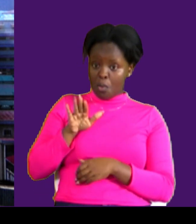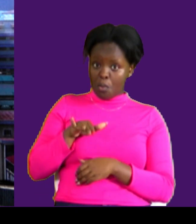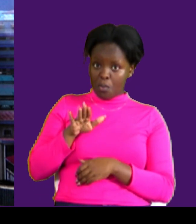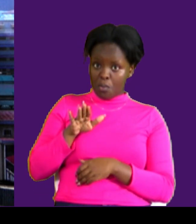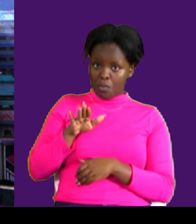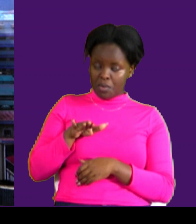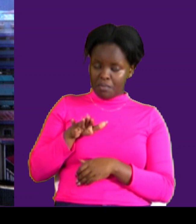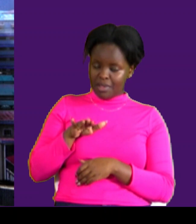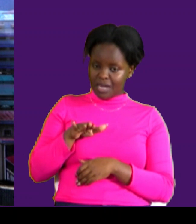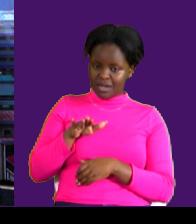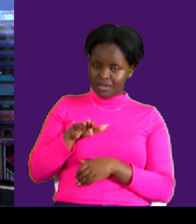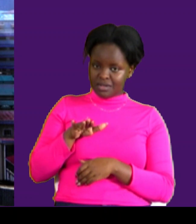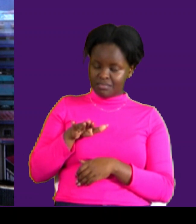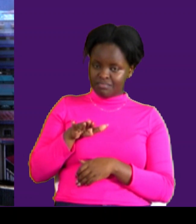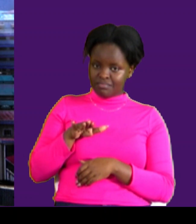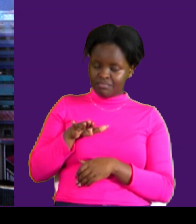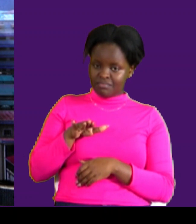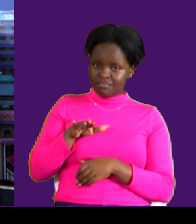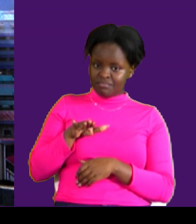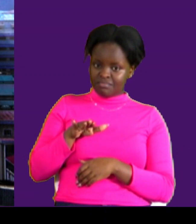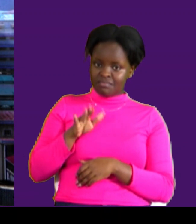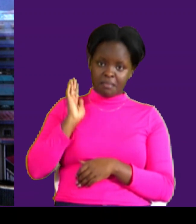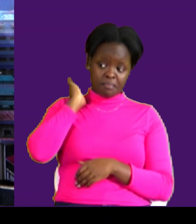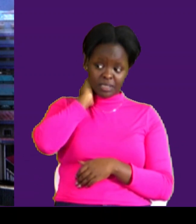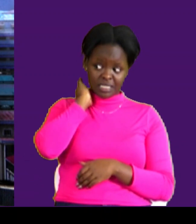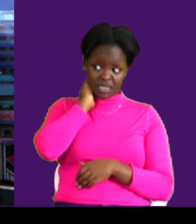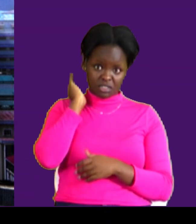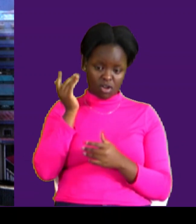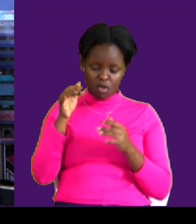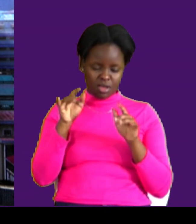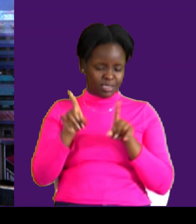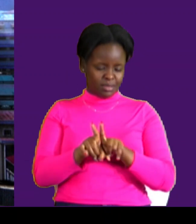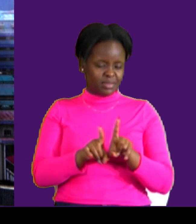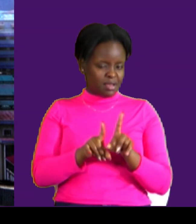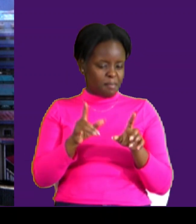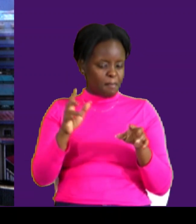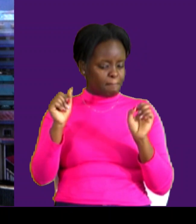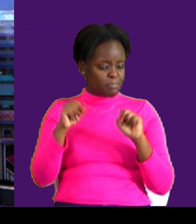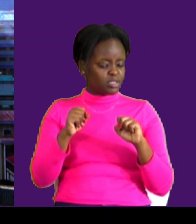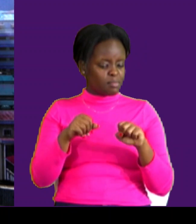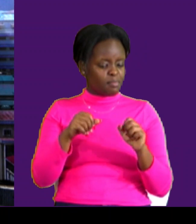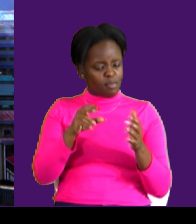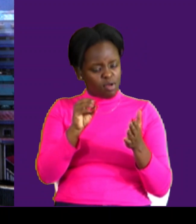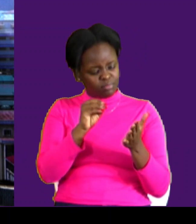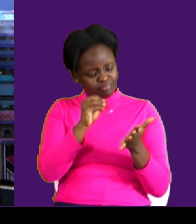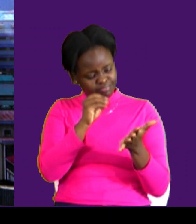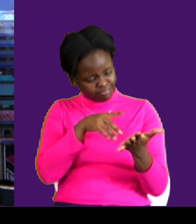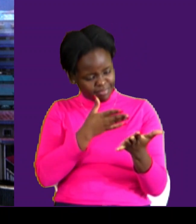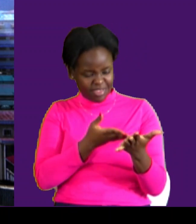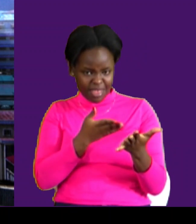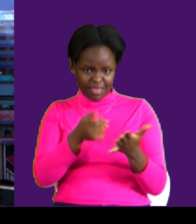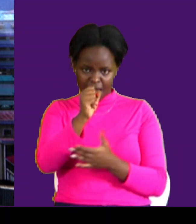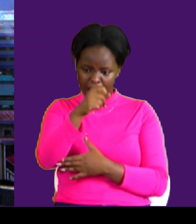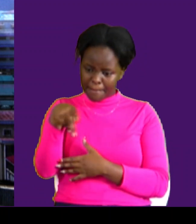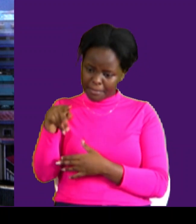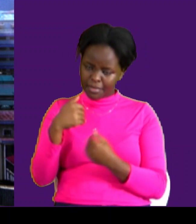Nini has gone far in such a way that everything now is possible online. They can even at some